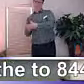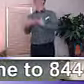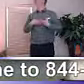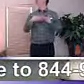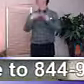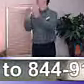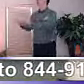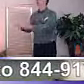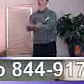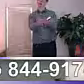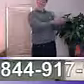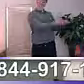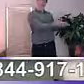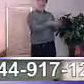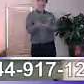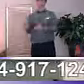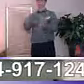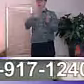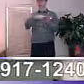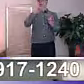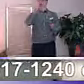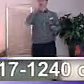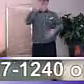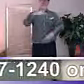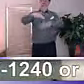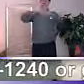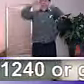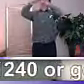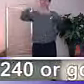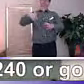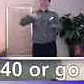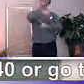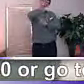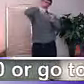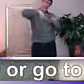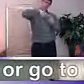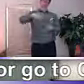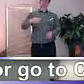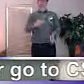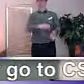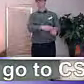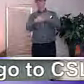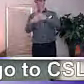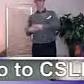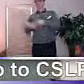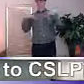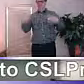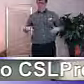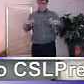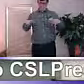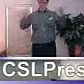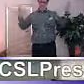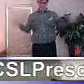those gifts that you have in supporting this center, in maintaining this physical